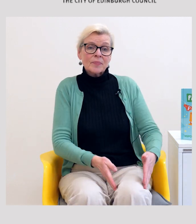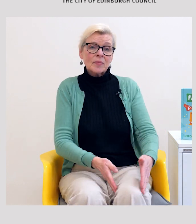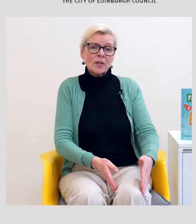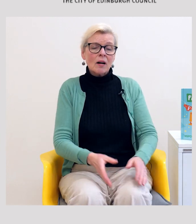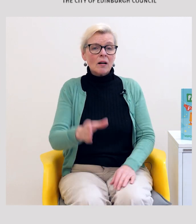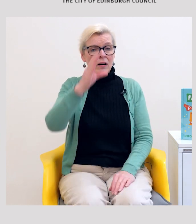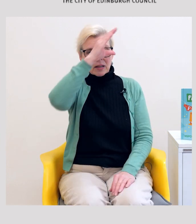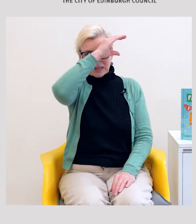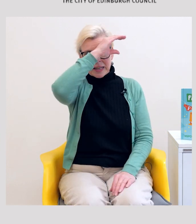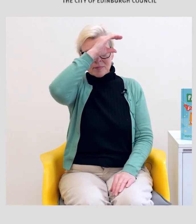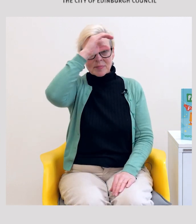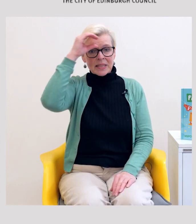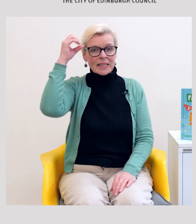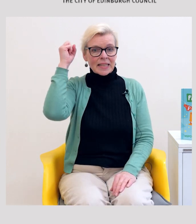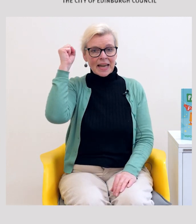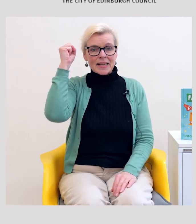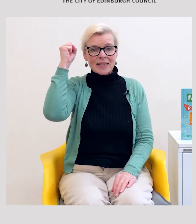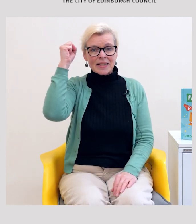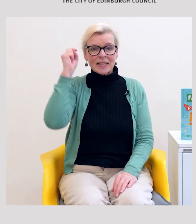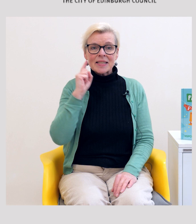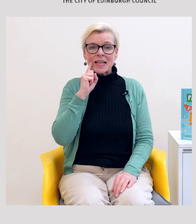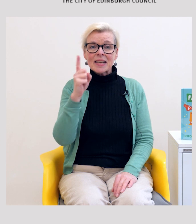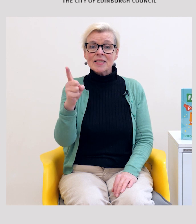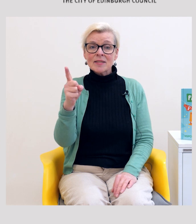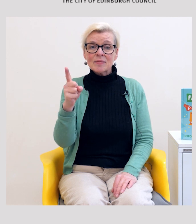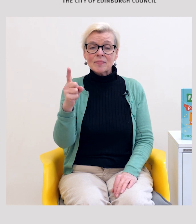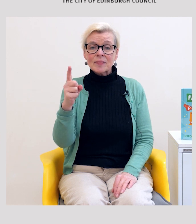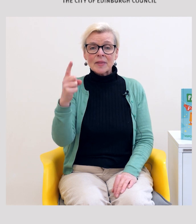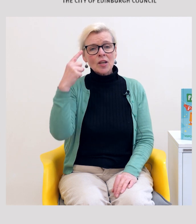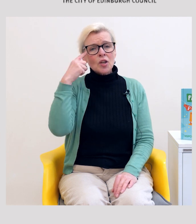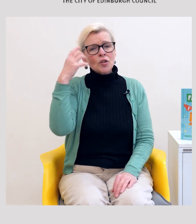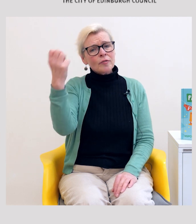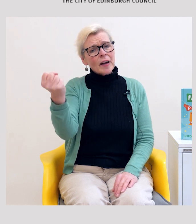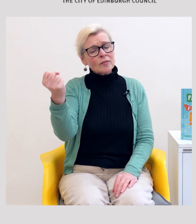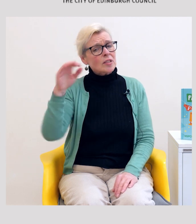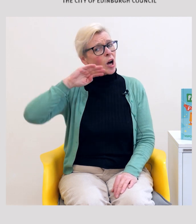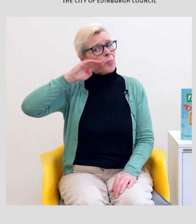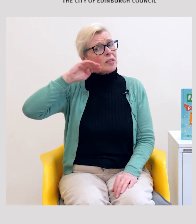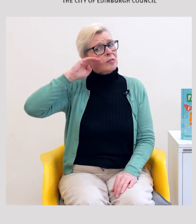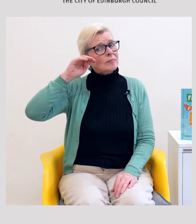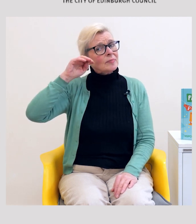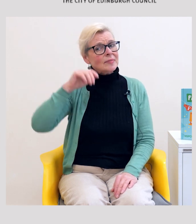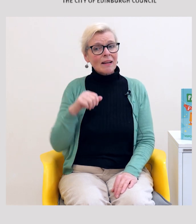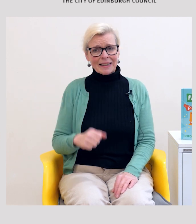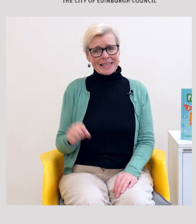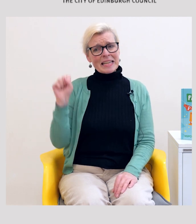trousers. Let me guess, he says. You found a